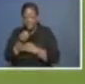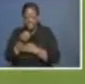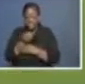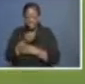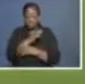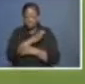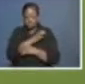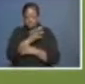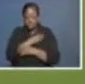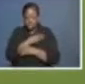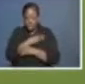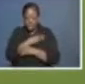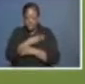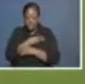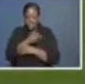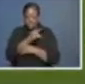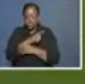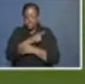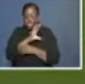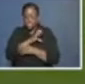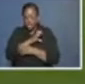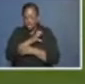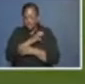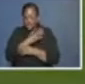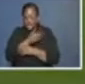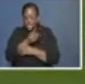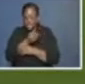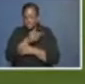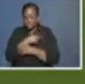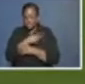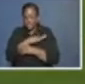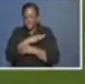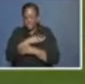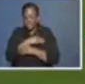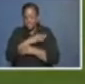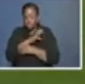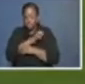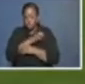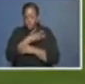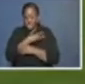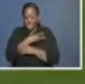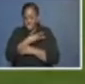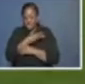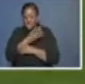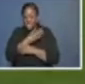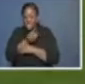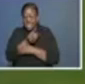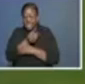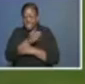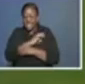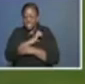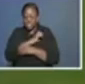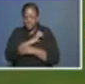Perez, Kristen Watchhorn, Lukai Chikari, Jackson Bethel, Matthew Holtz, Corey Rain, Jordan Cheatham, Ruben